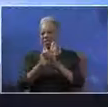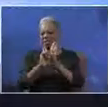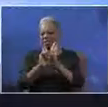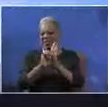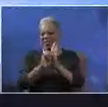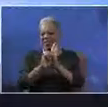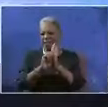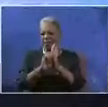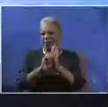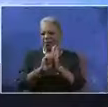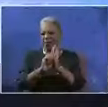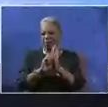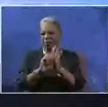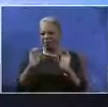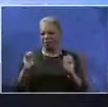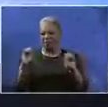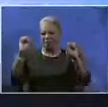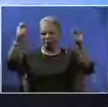do.